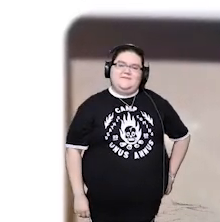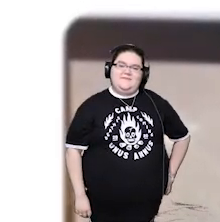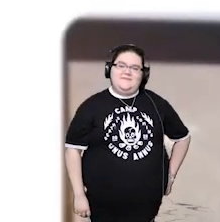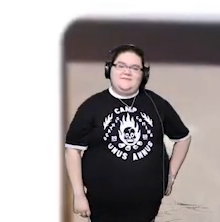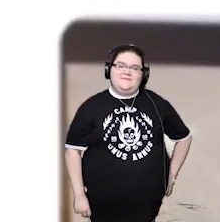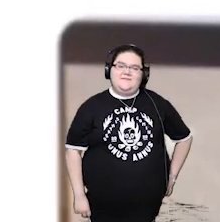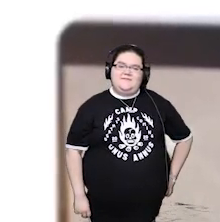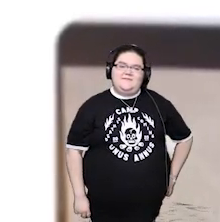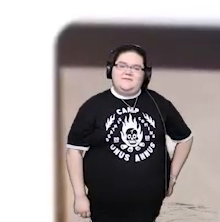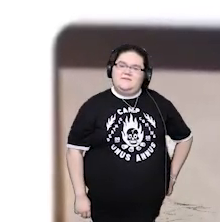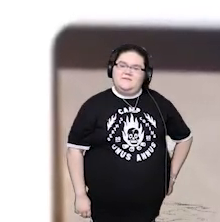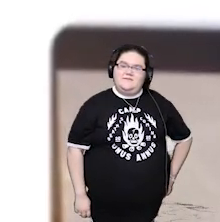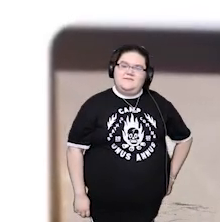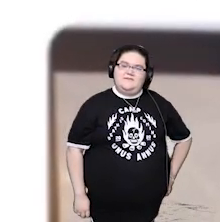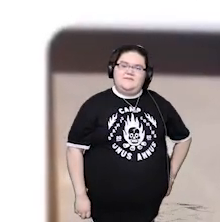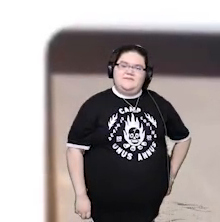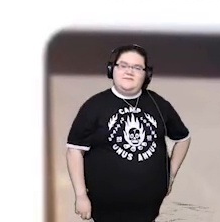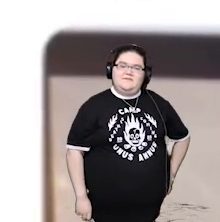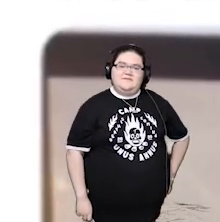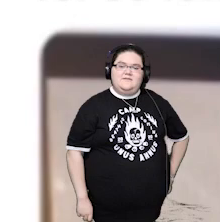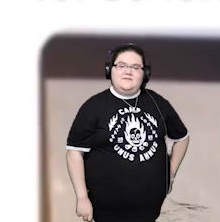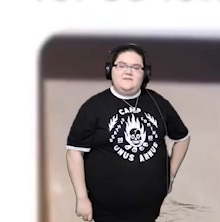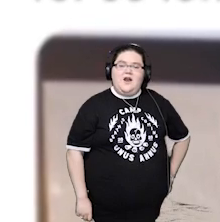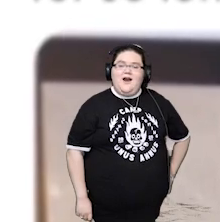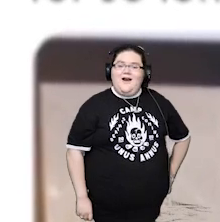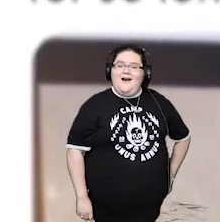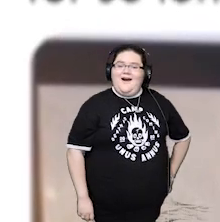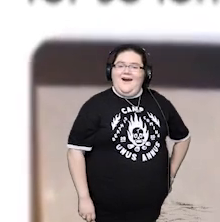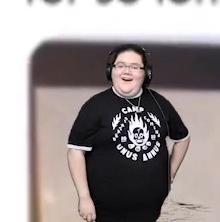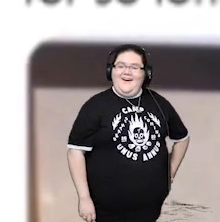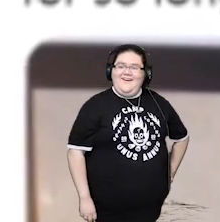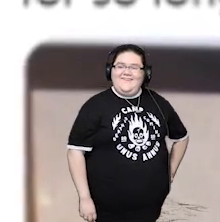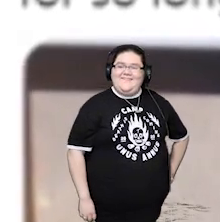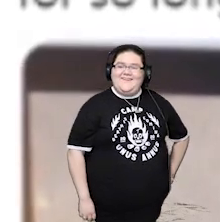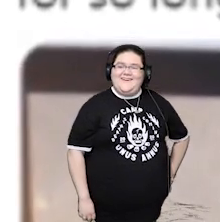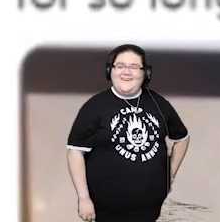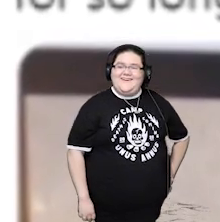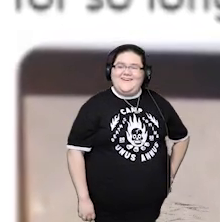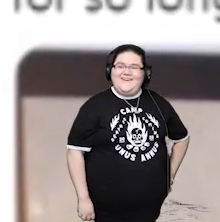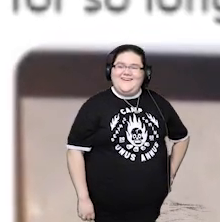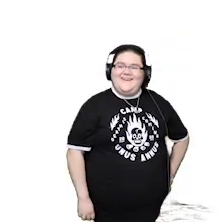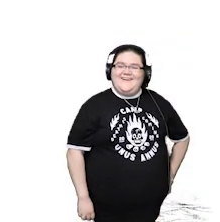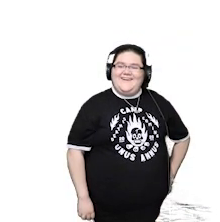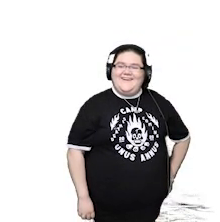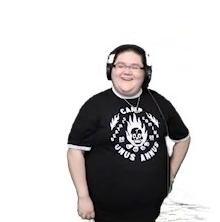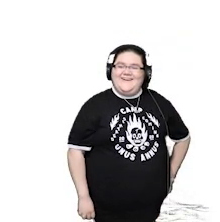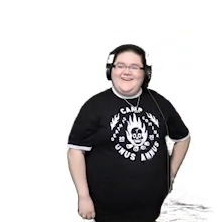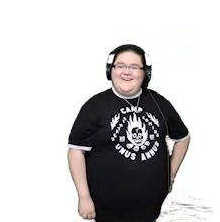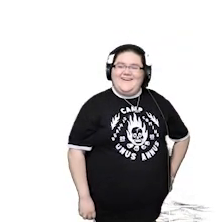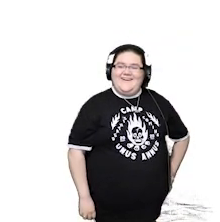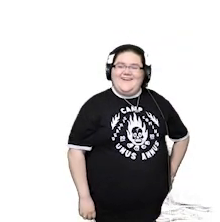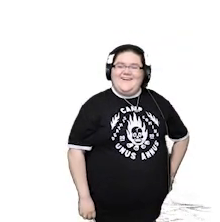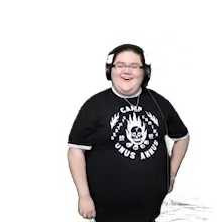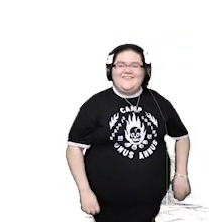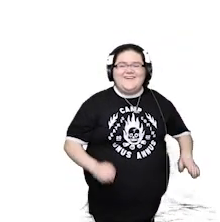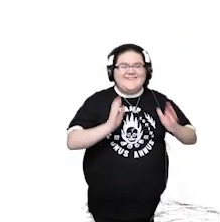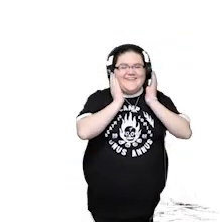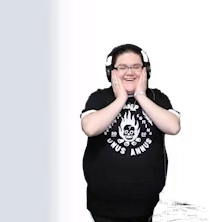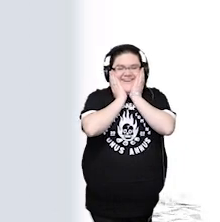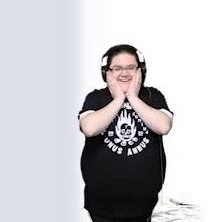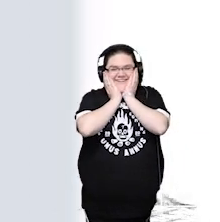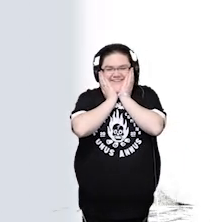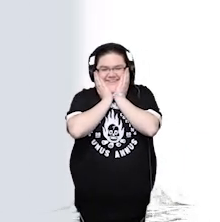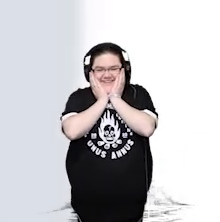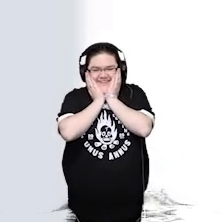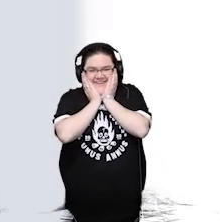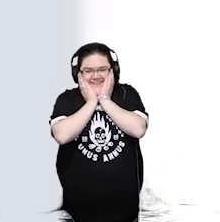came to the living room section. I was the fan that gave you the Vikstar wood carving at PAX East. Oh. It means the world to me that you've kept it for so long and have it on display. Thank you.